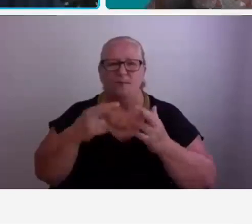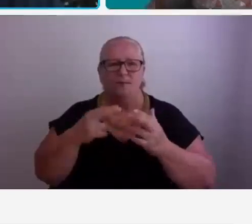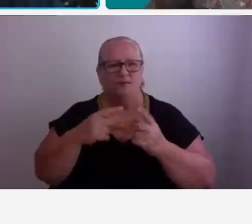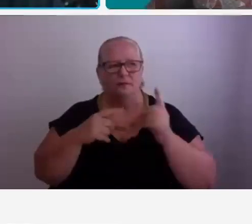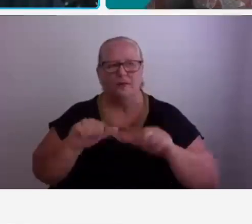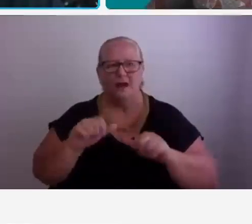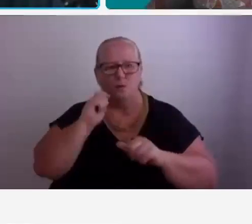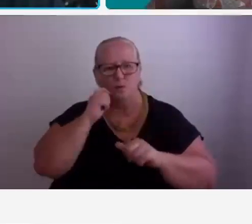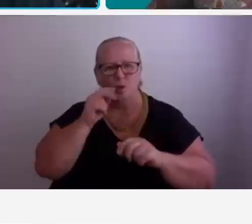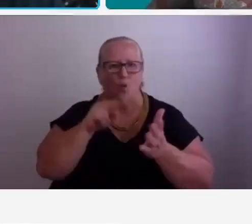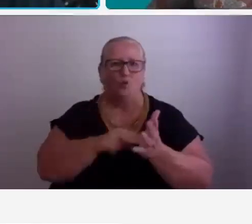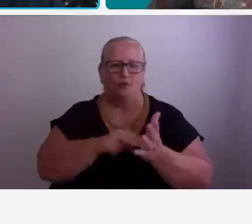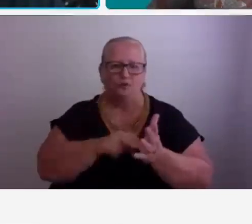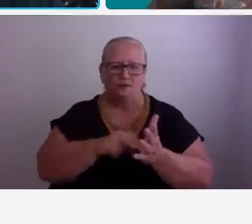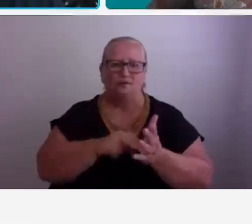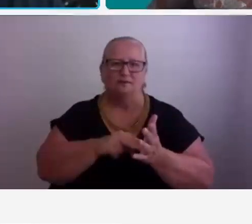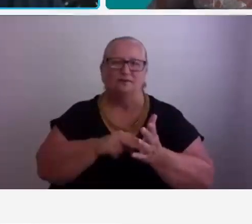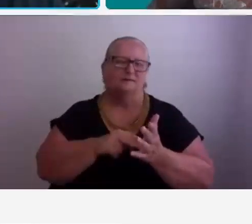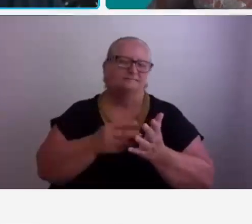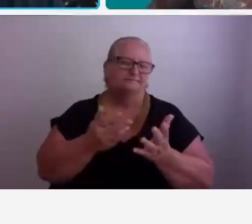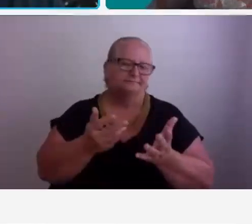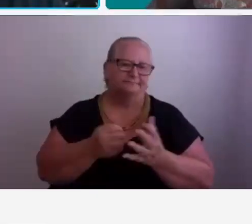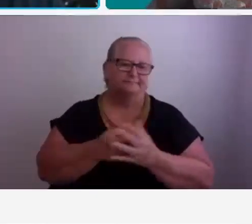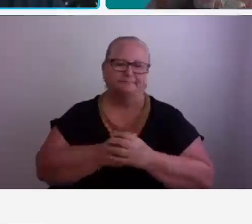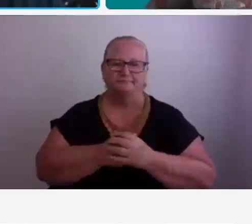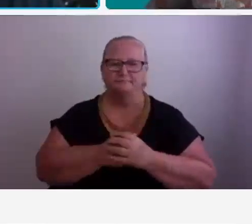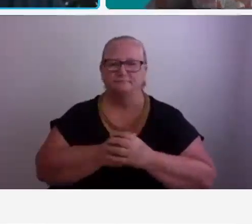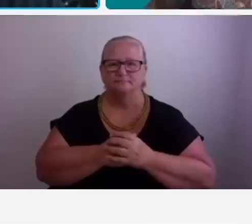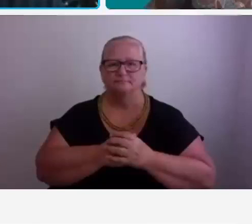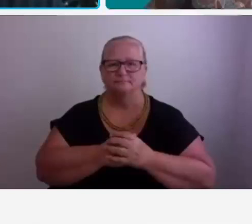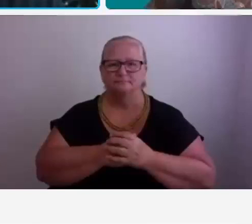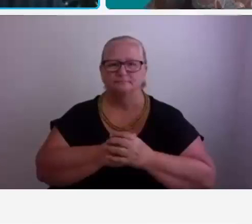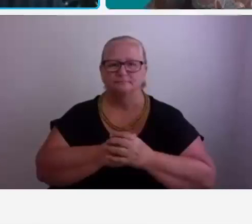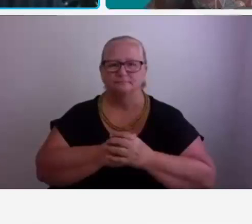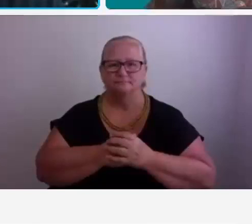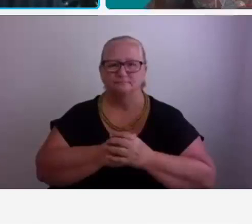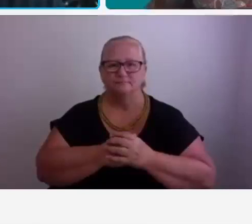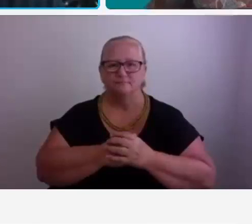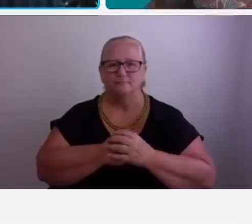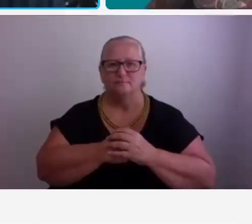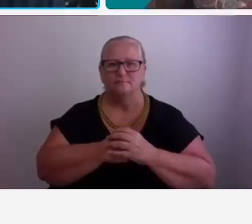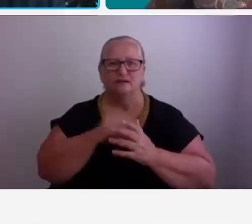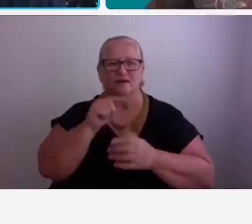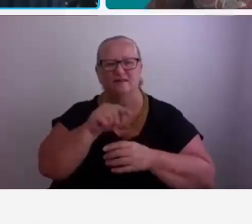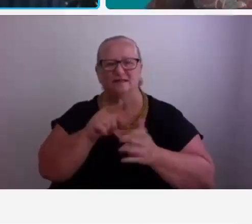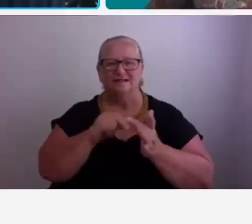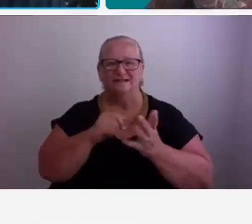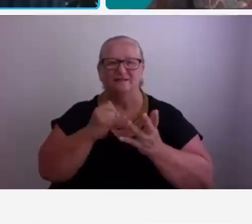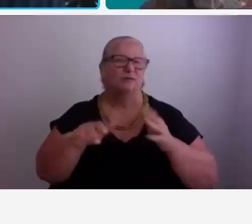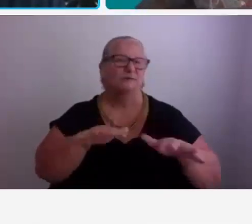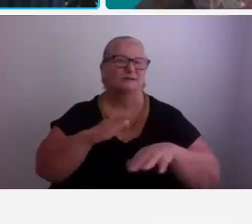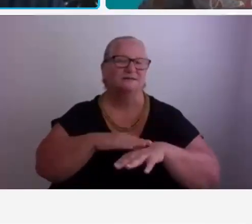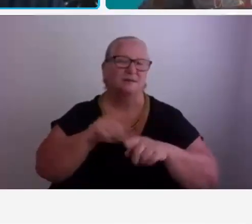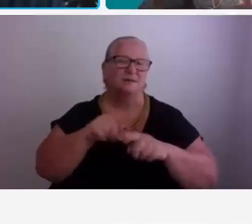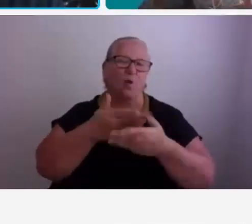Parliament, and we're hopeful that'll occur. You know, this is, as everybody knows, this is a kind of pretty busy time